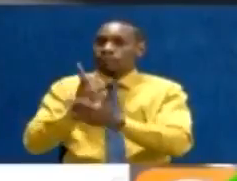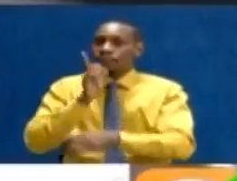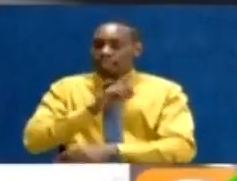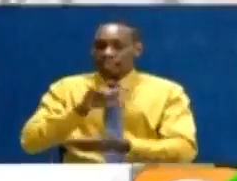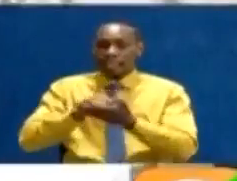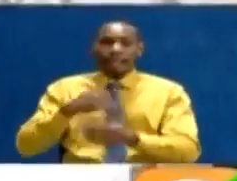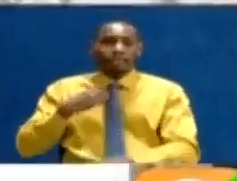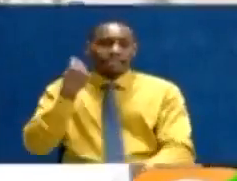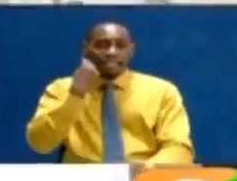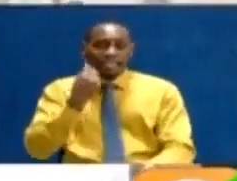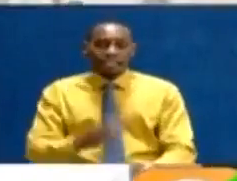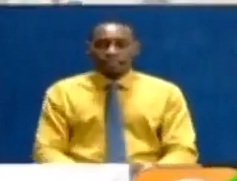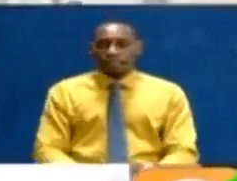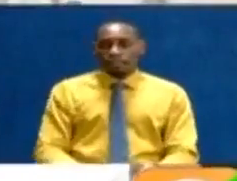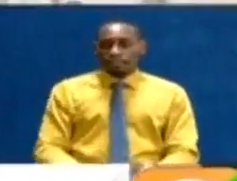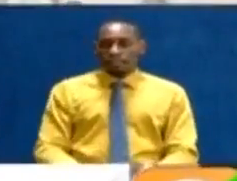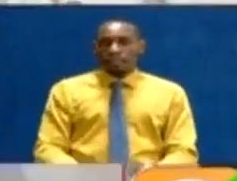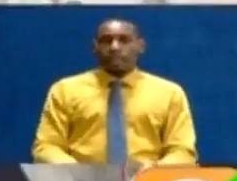his worst fears.